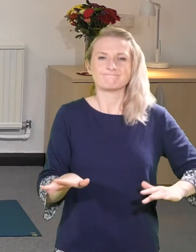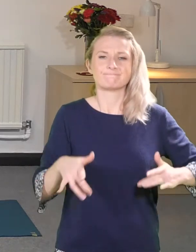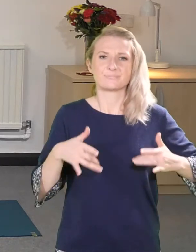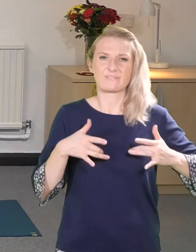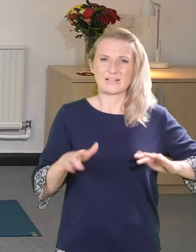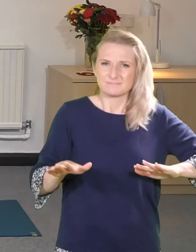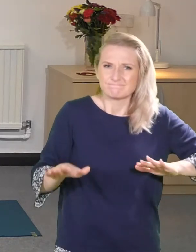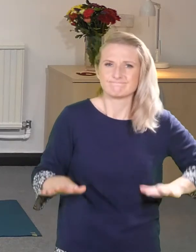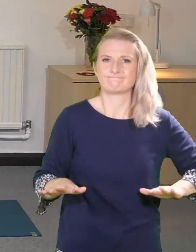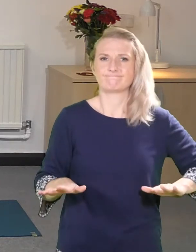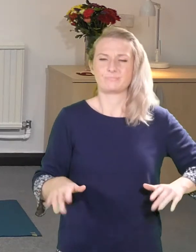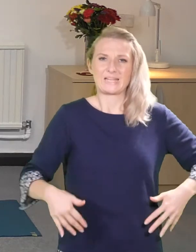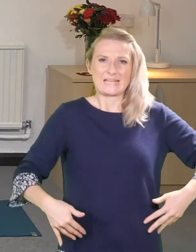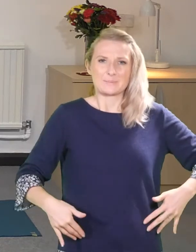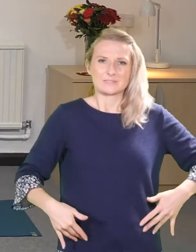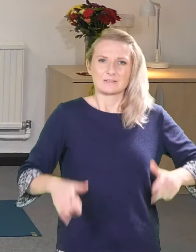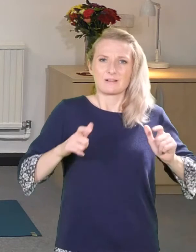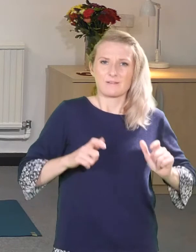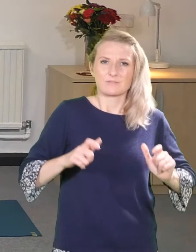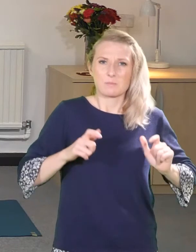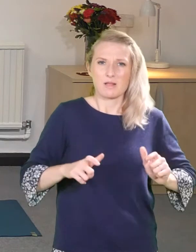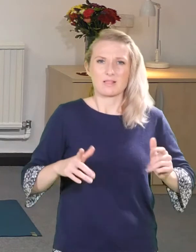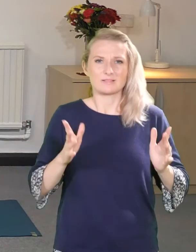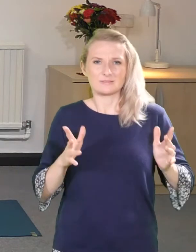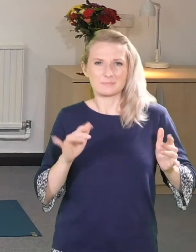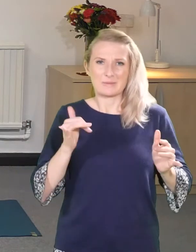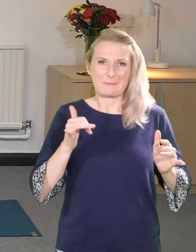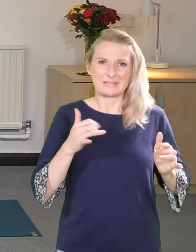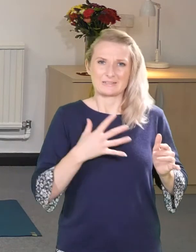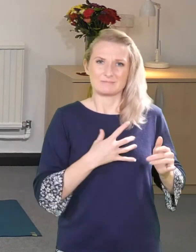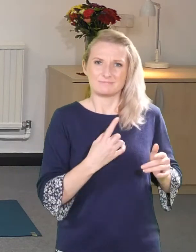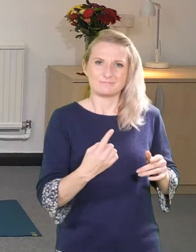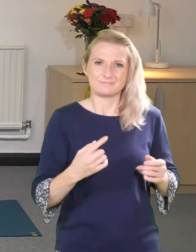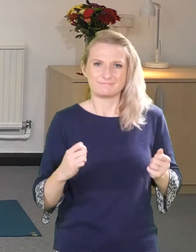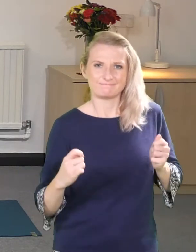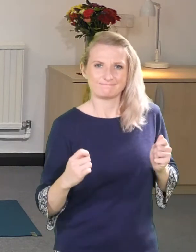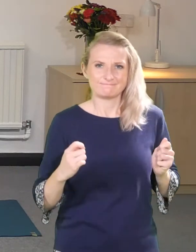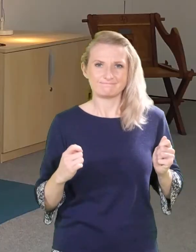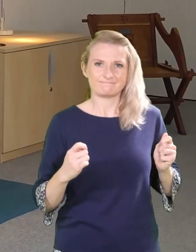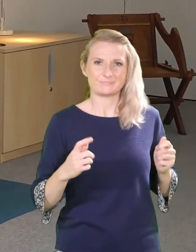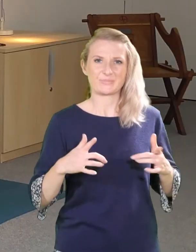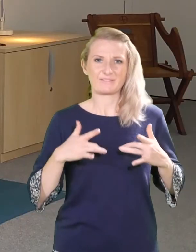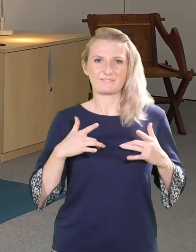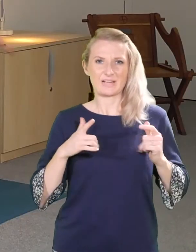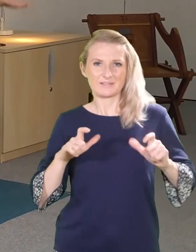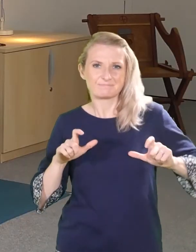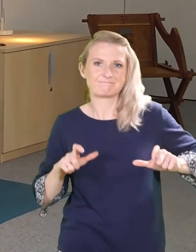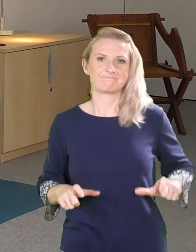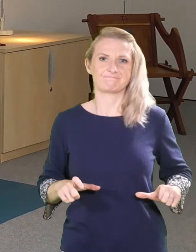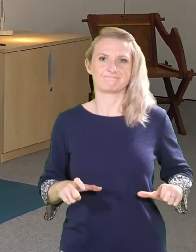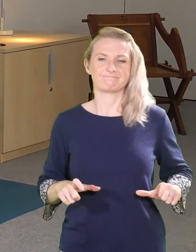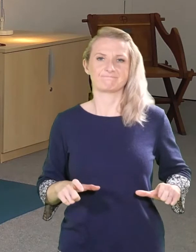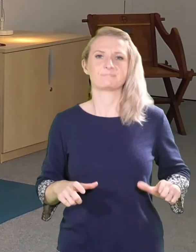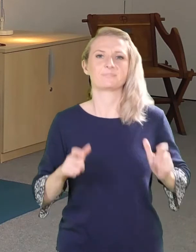feel comfortable, making any alterations, modifications to your position here to make sure your hips feel secure